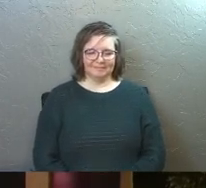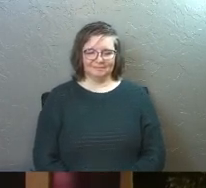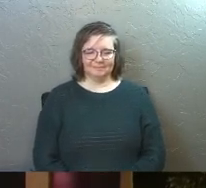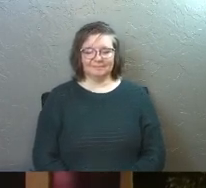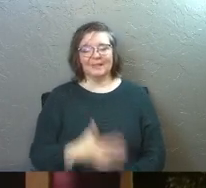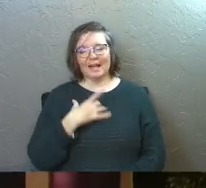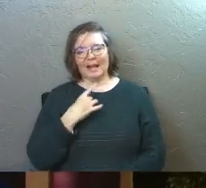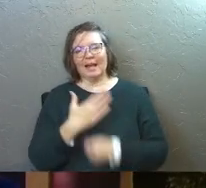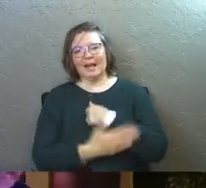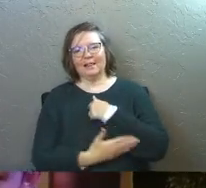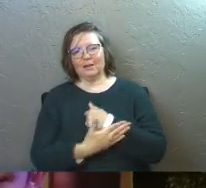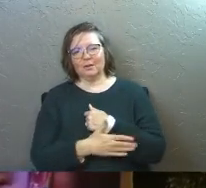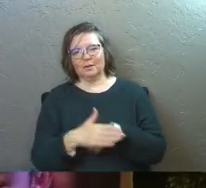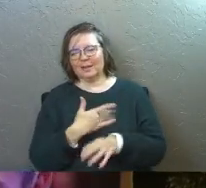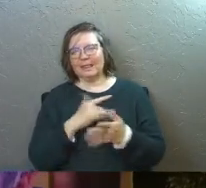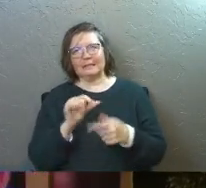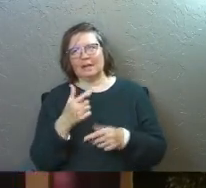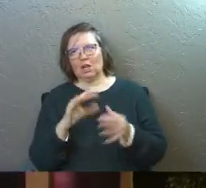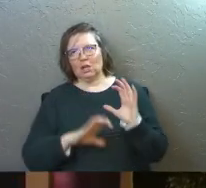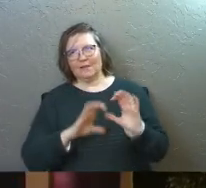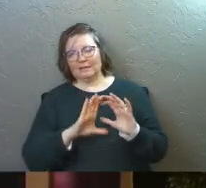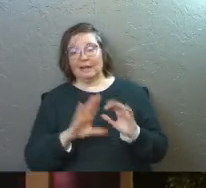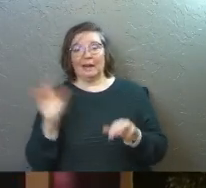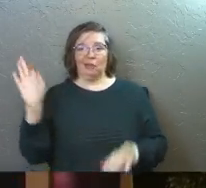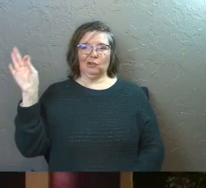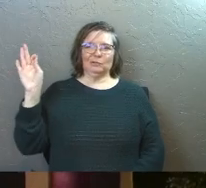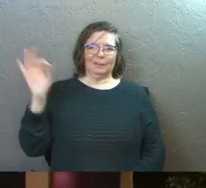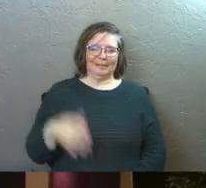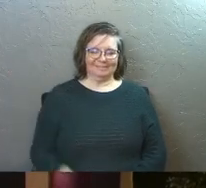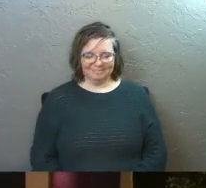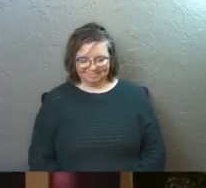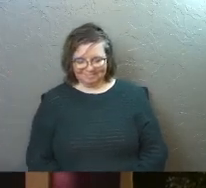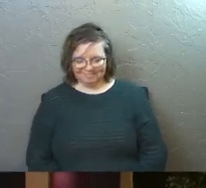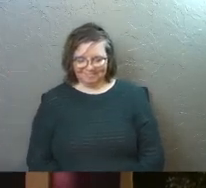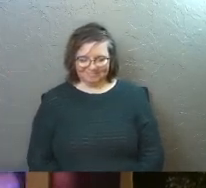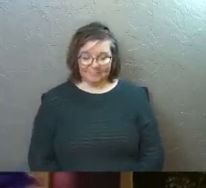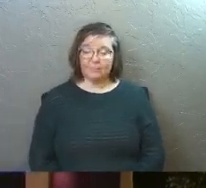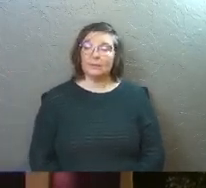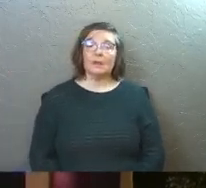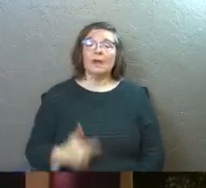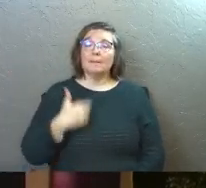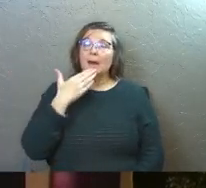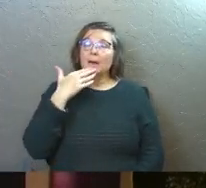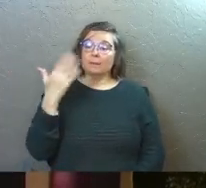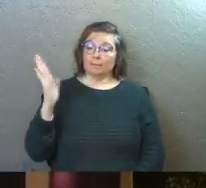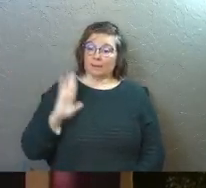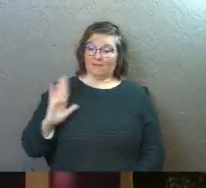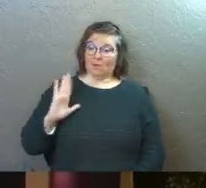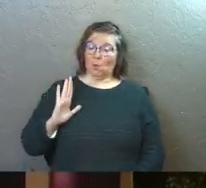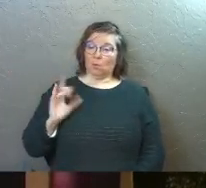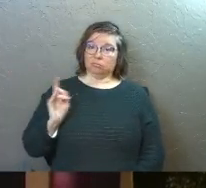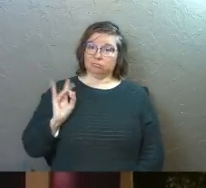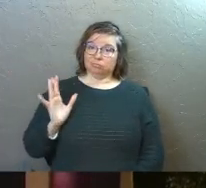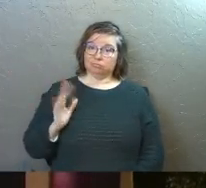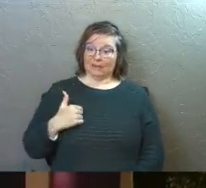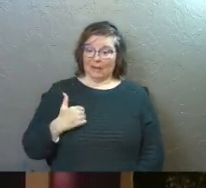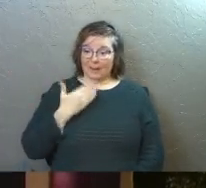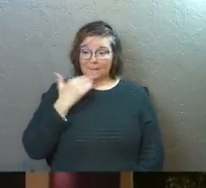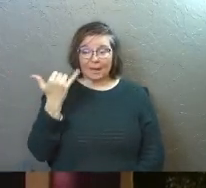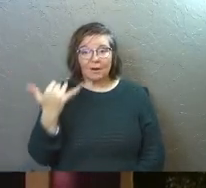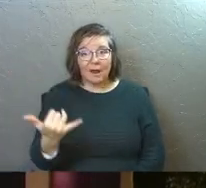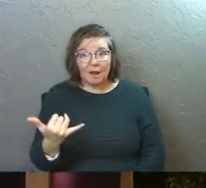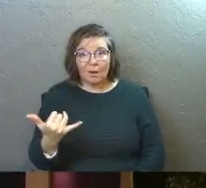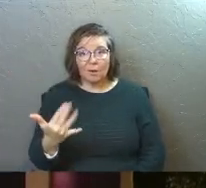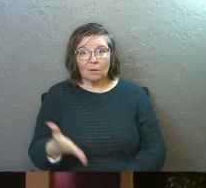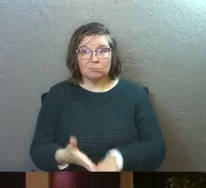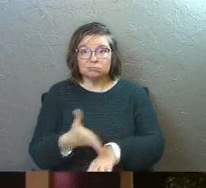that's rude. I like country music. Well, that's another conversation, another sermon. But I'm better than I used to be. Amen?